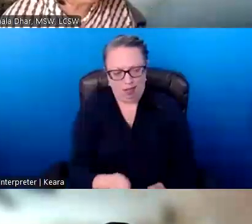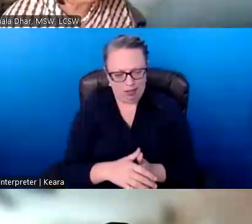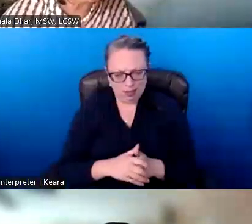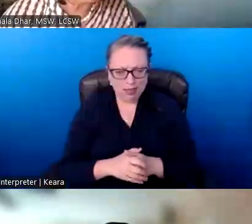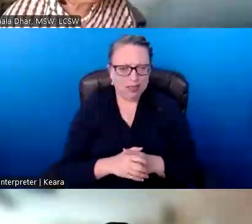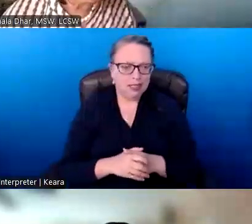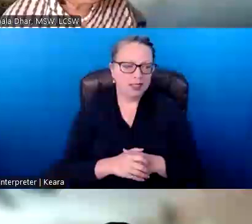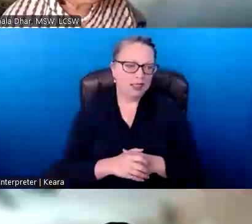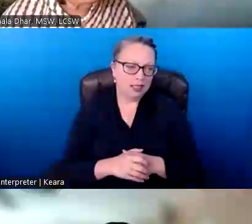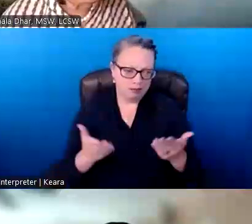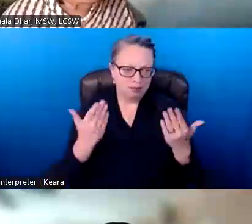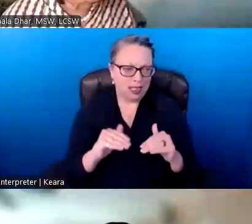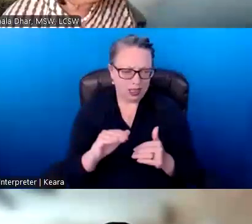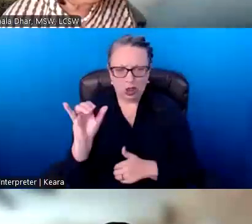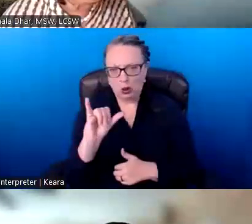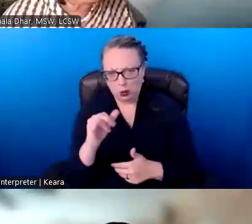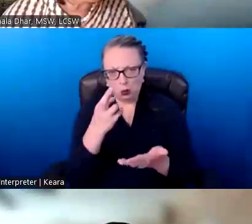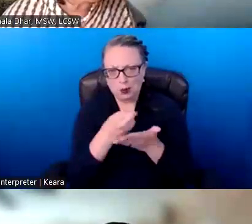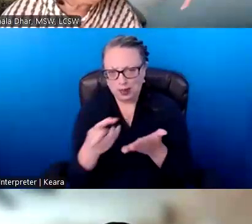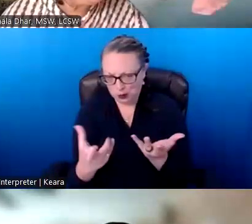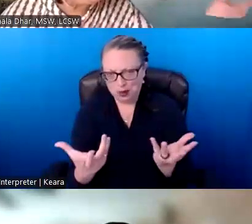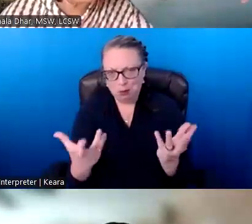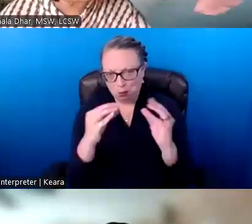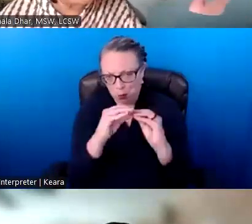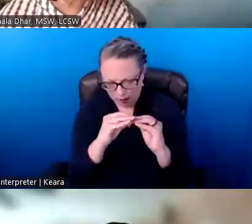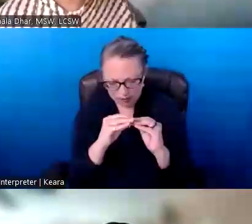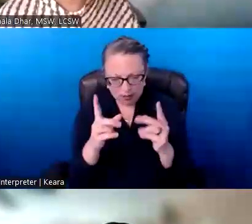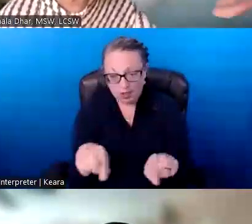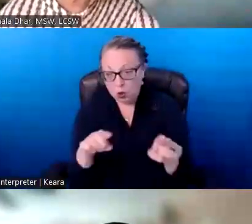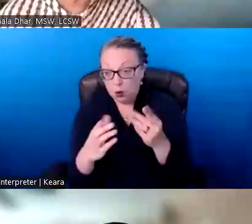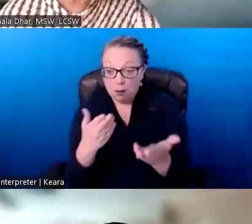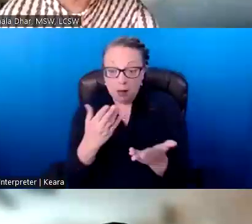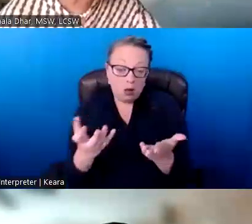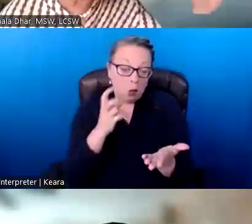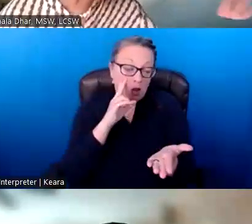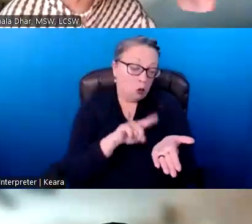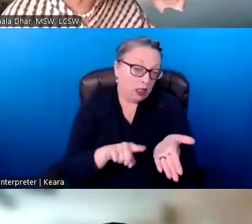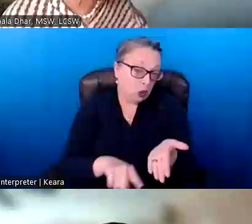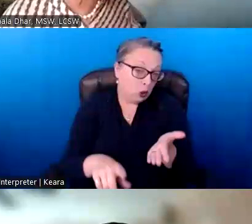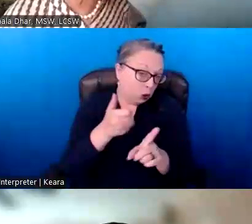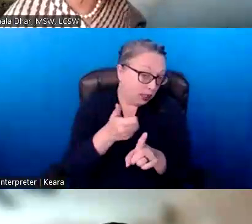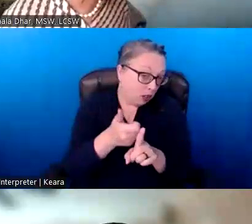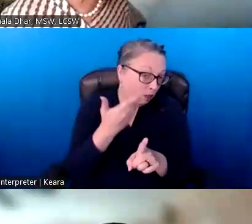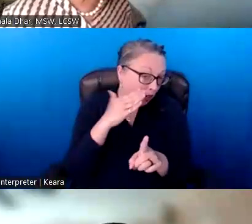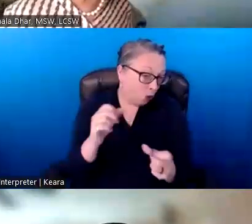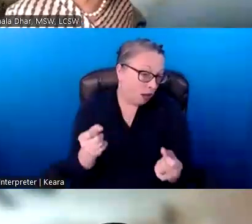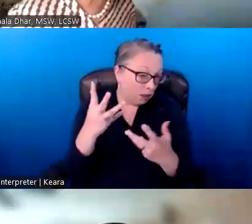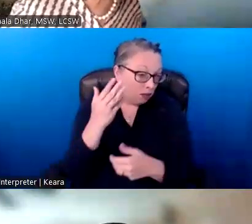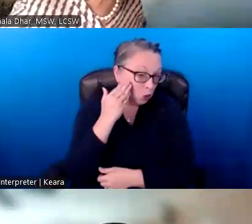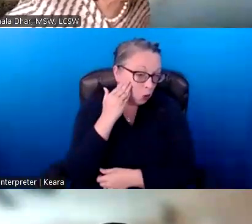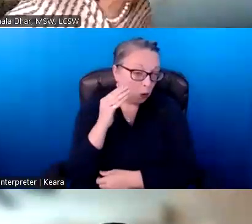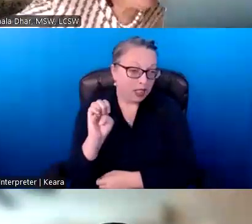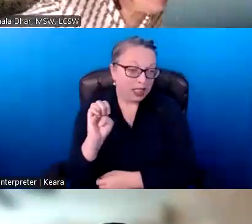too. Again, more resources that you may want to check out. I don't know how many of you know about the E4 Center